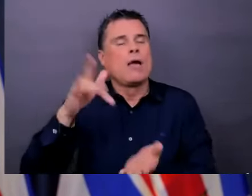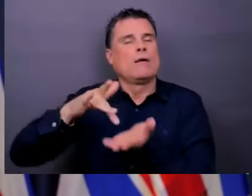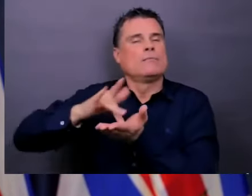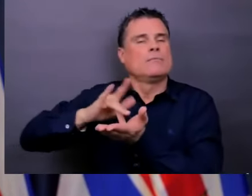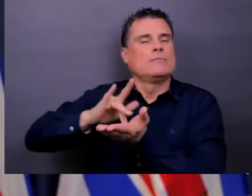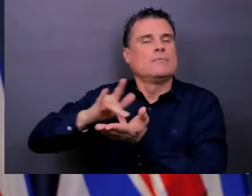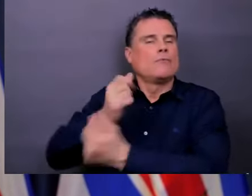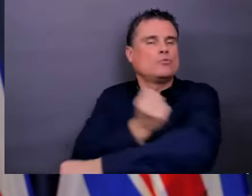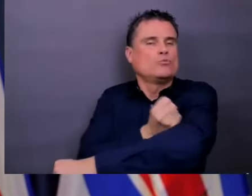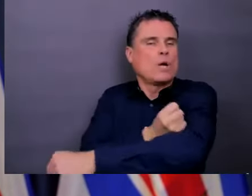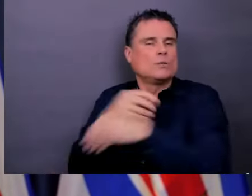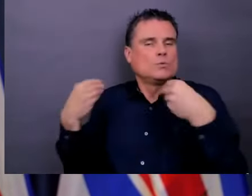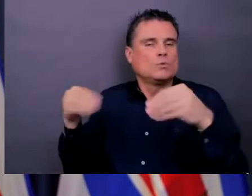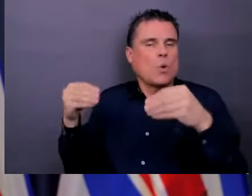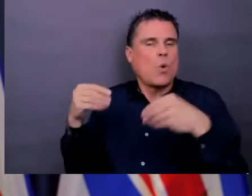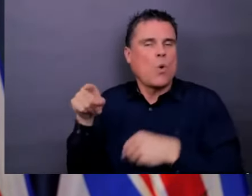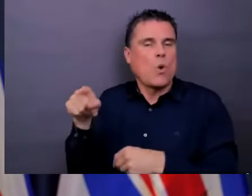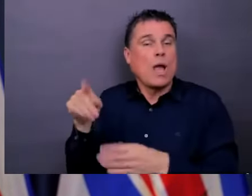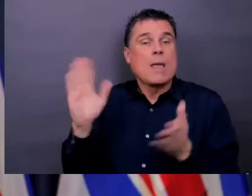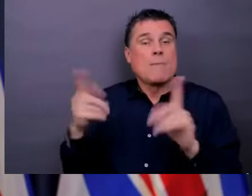increase of approximately